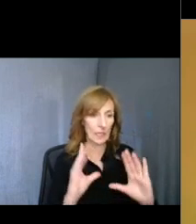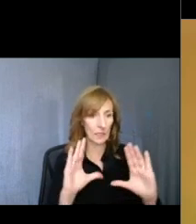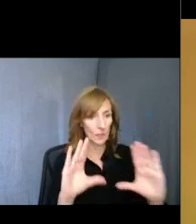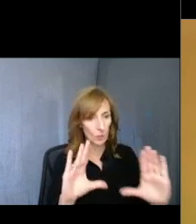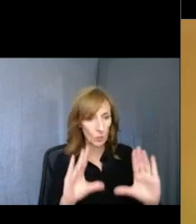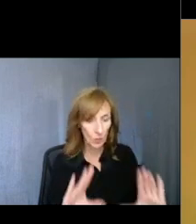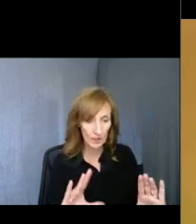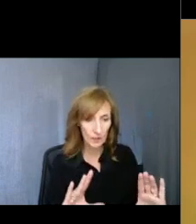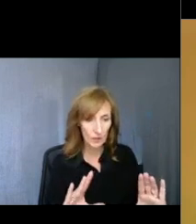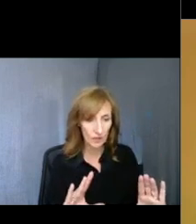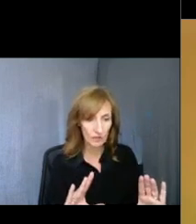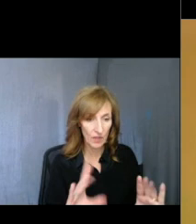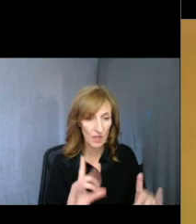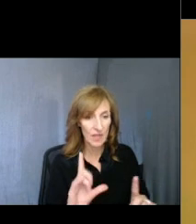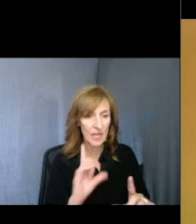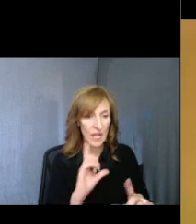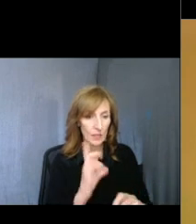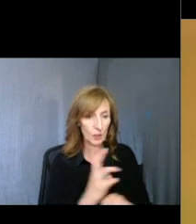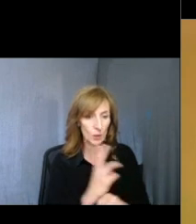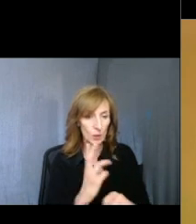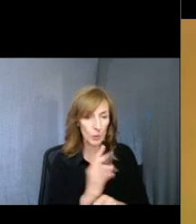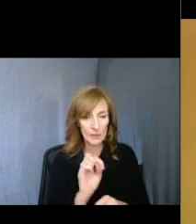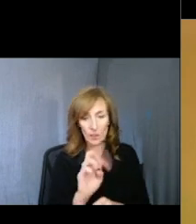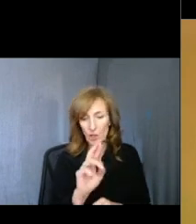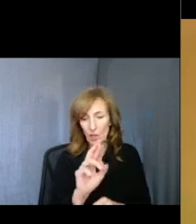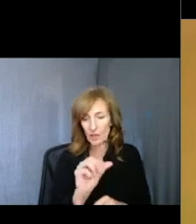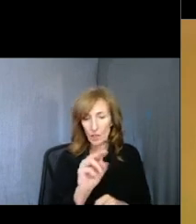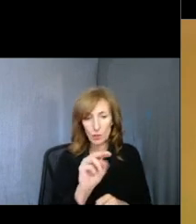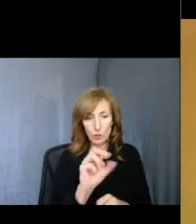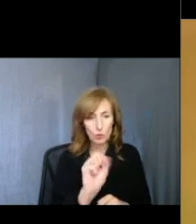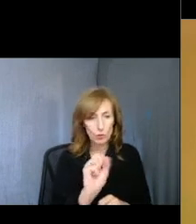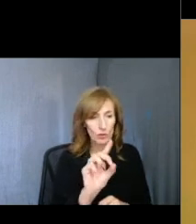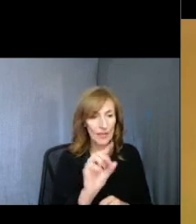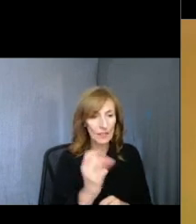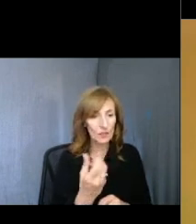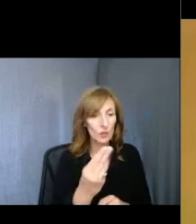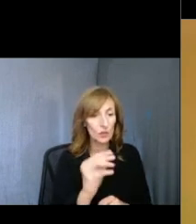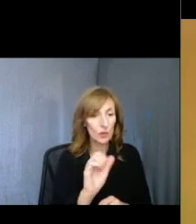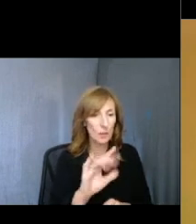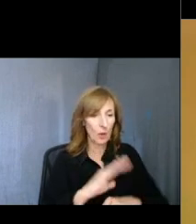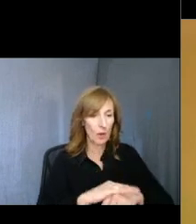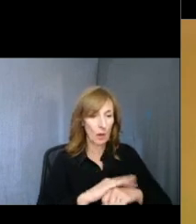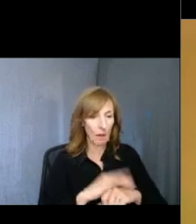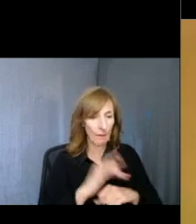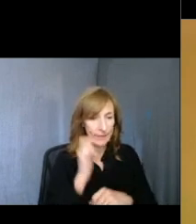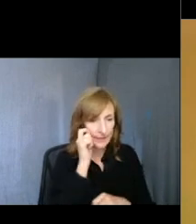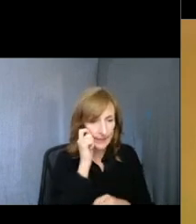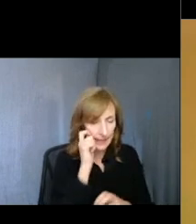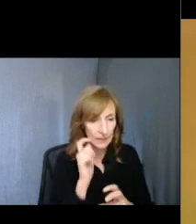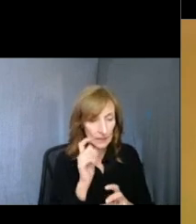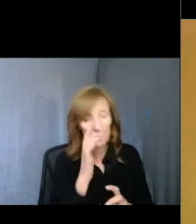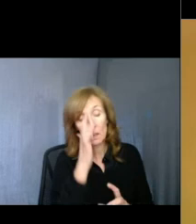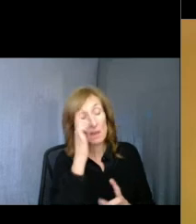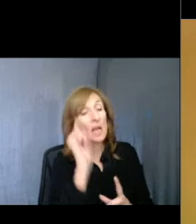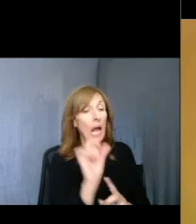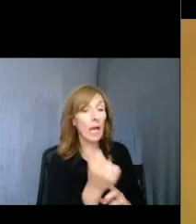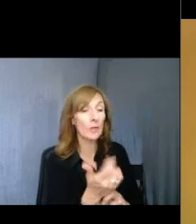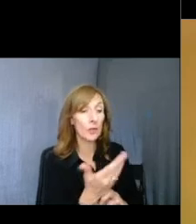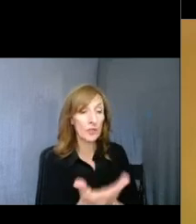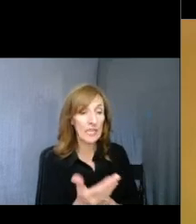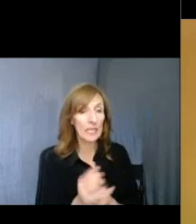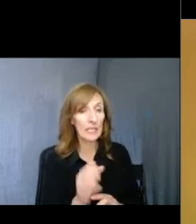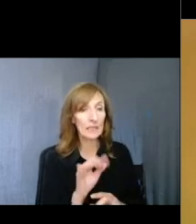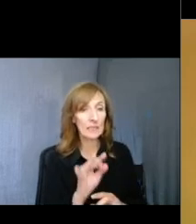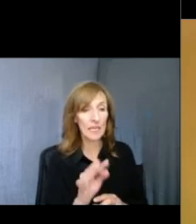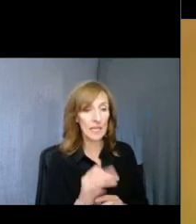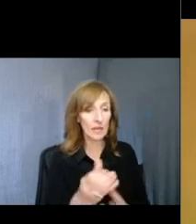use is great because it's one less pill you have to do. Other things that I would tell people to do is, if you have canned